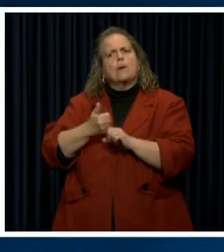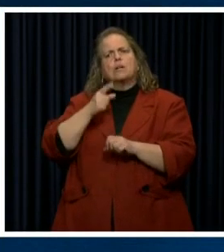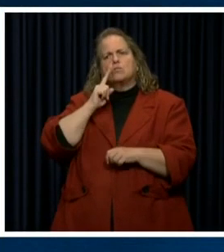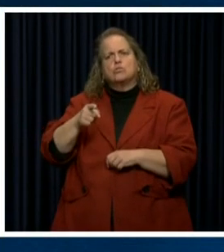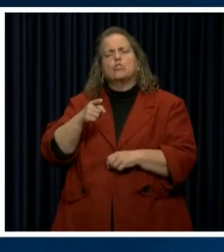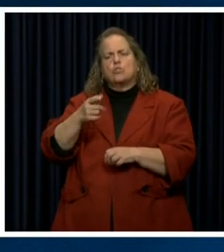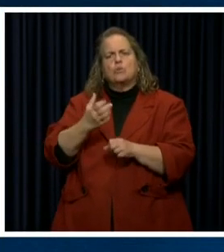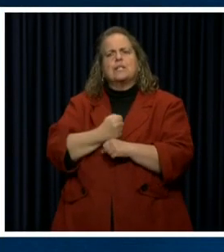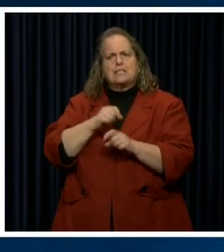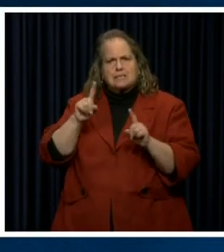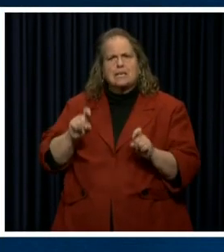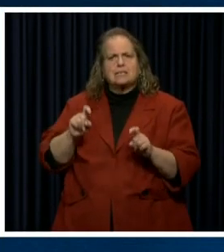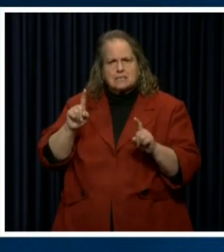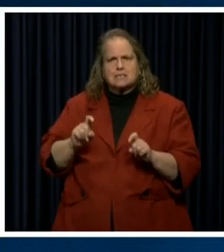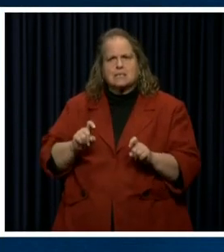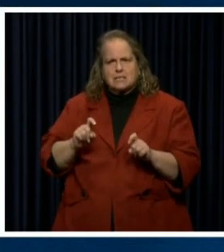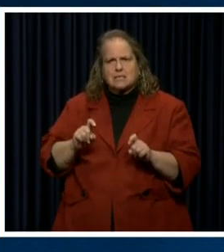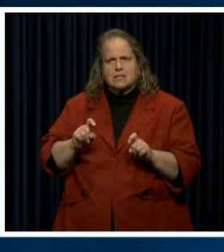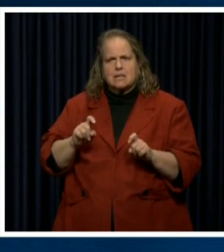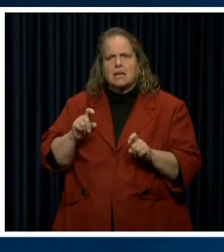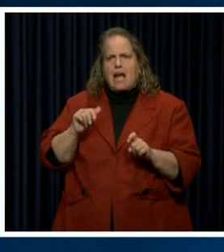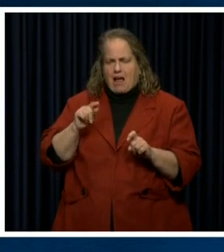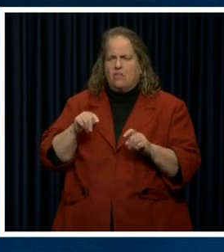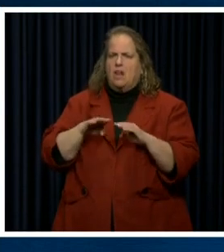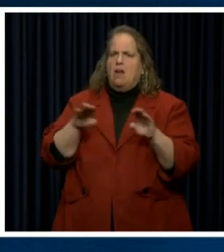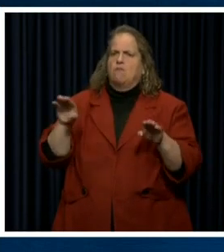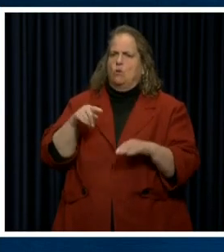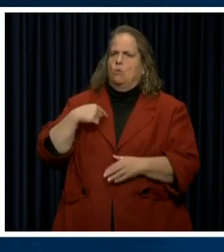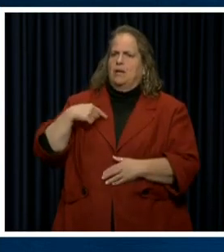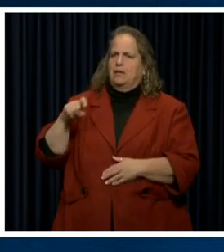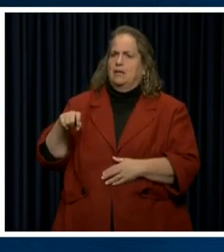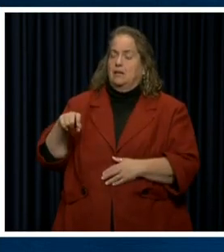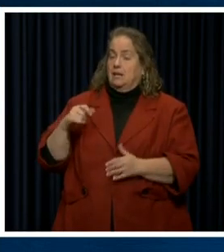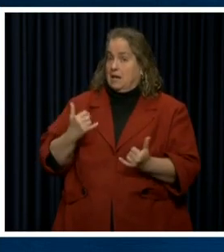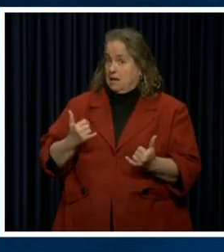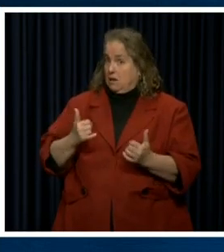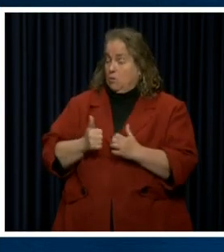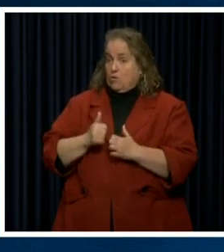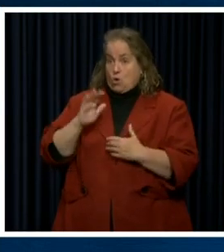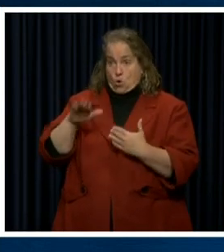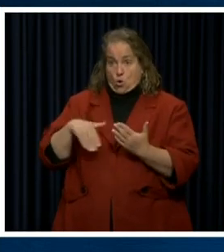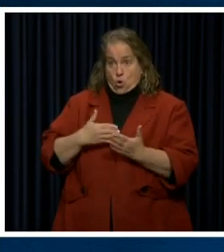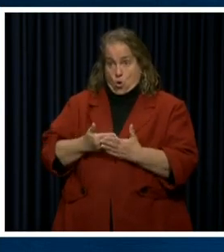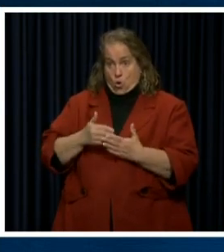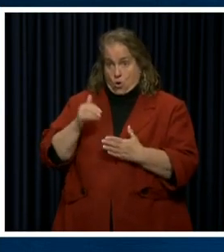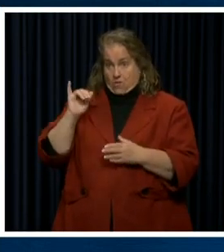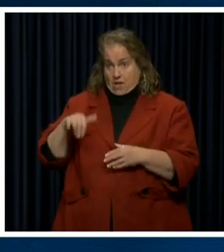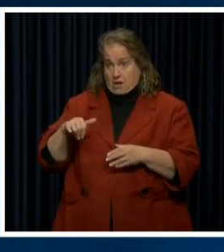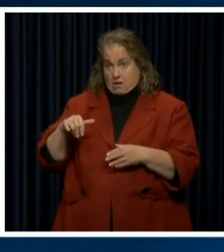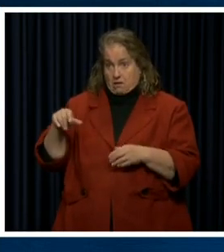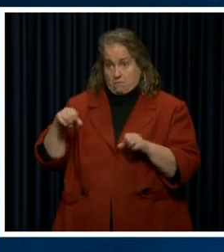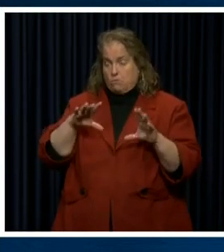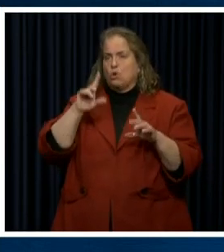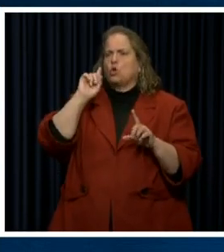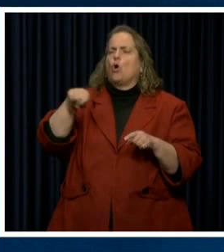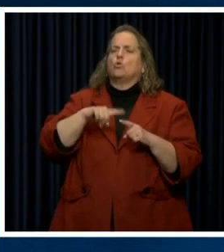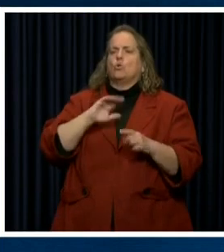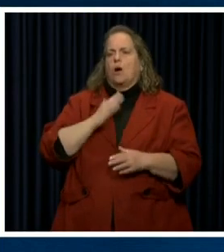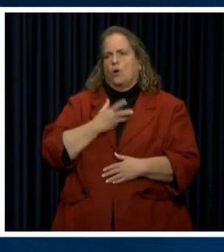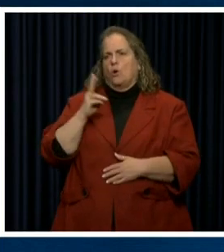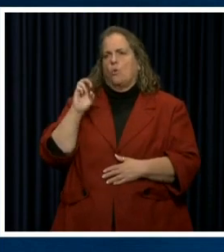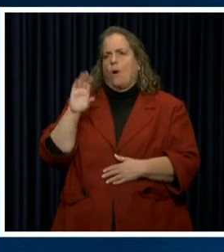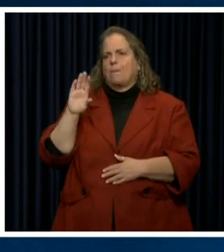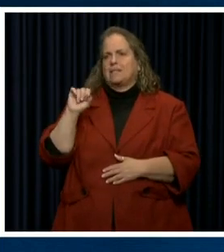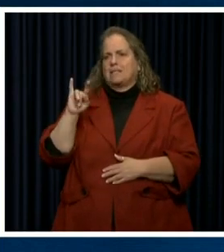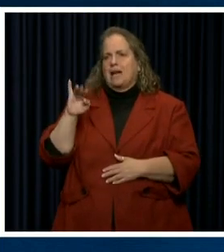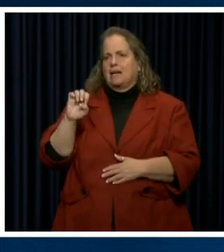get out and we get tested at the level we need to. Now, with all of these up, you need to go to our website,